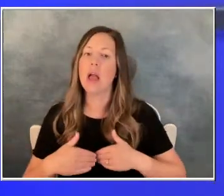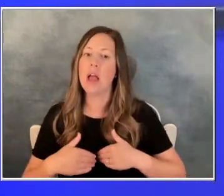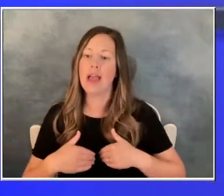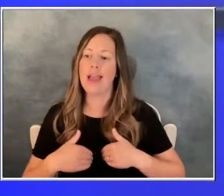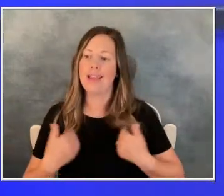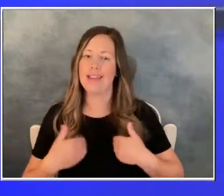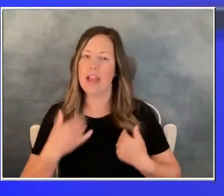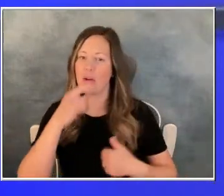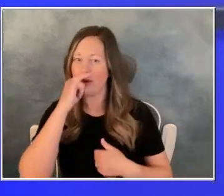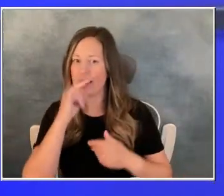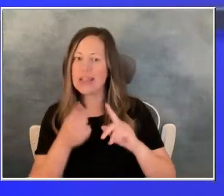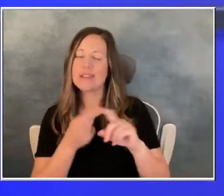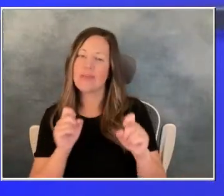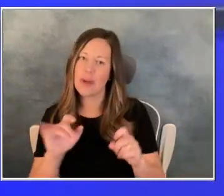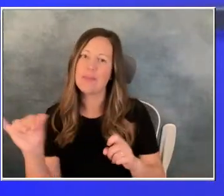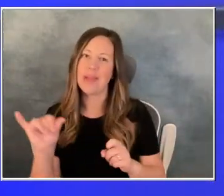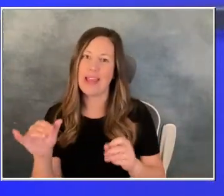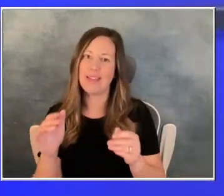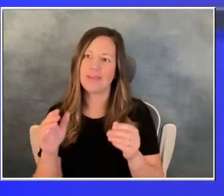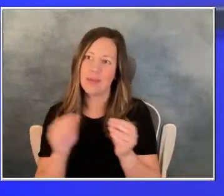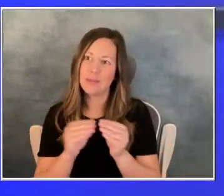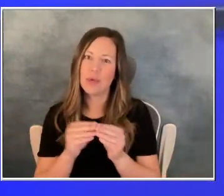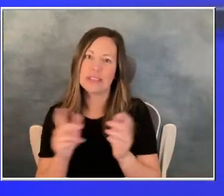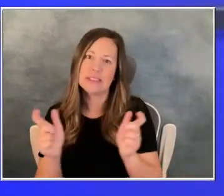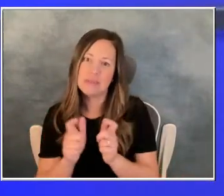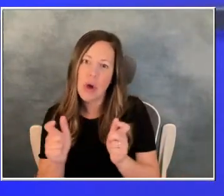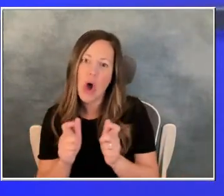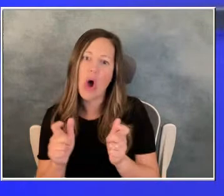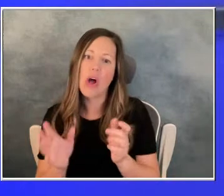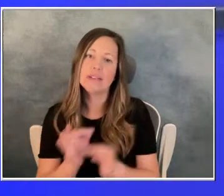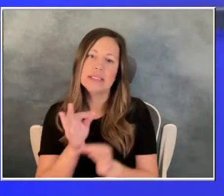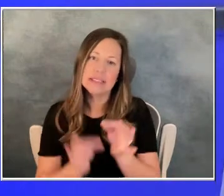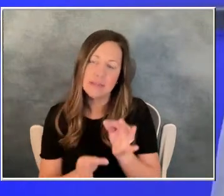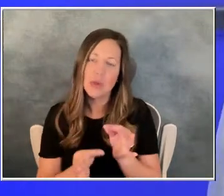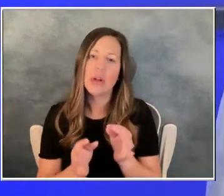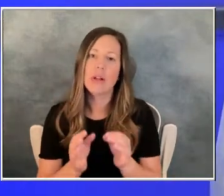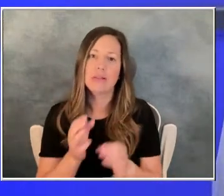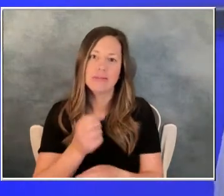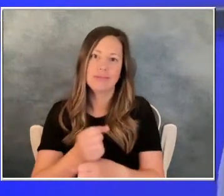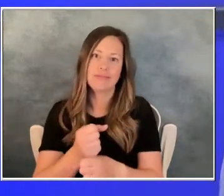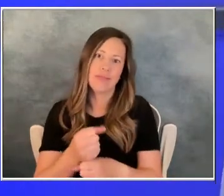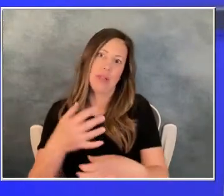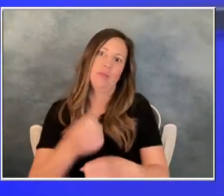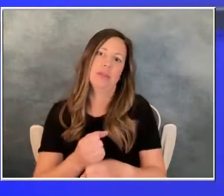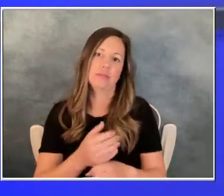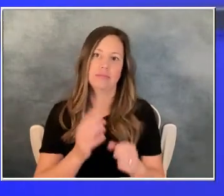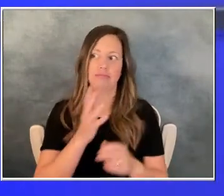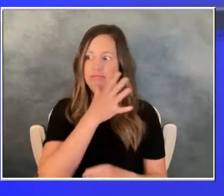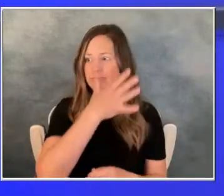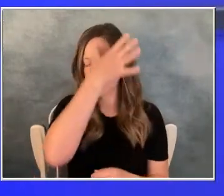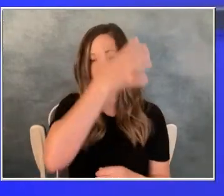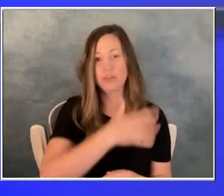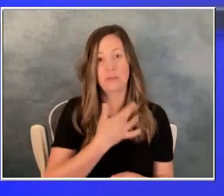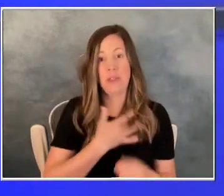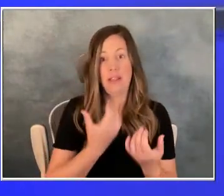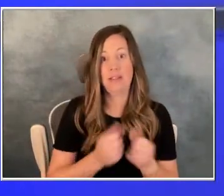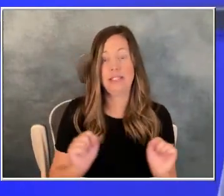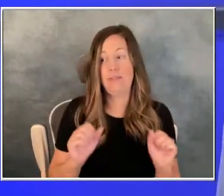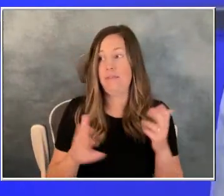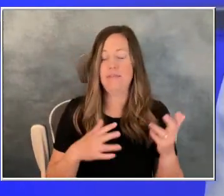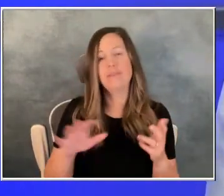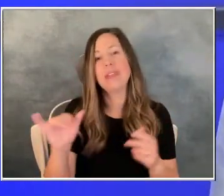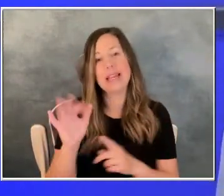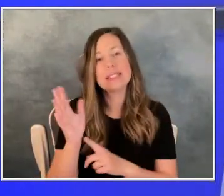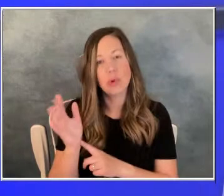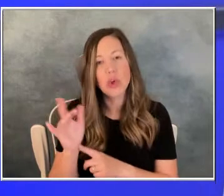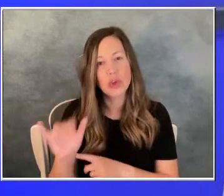from smaller, simpler fireworks, which parents feel they are safe. Sparklers would be the most common.